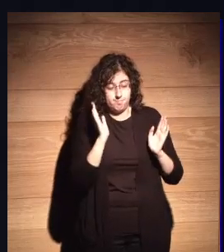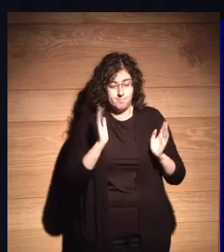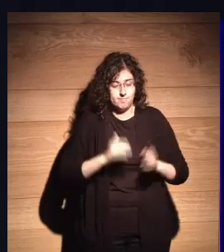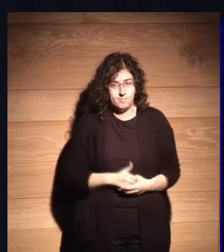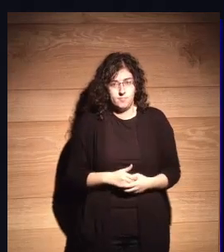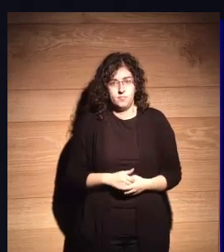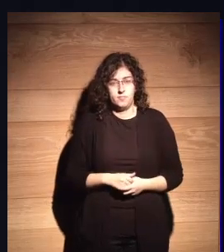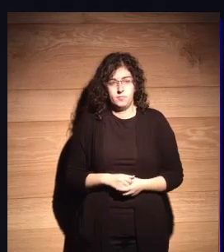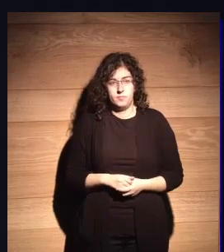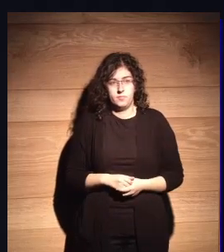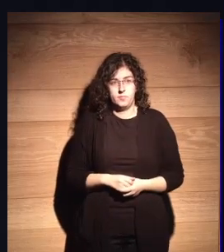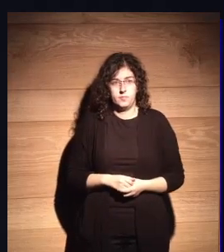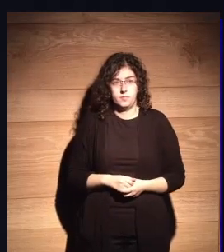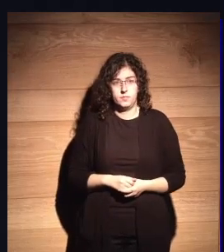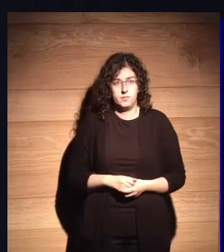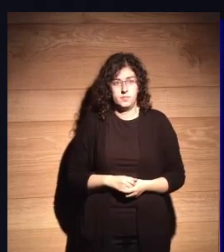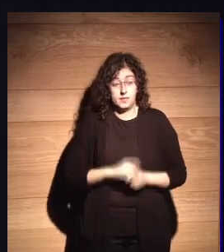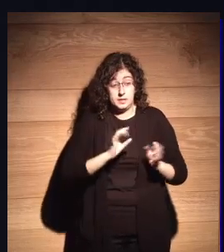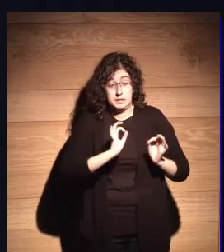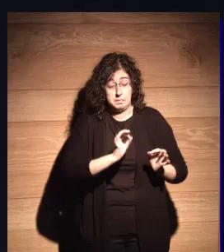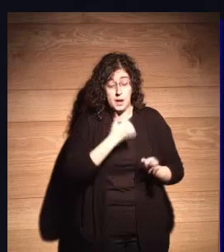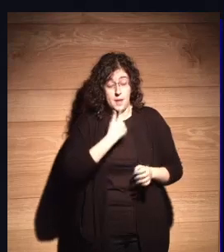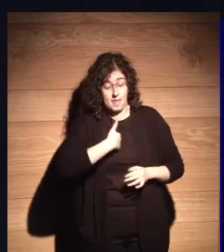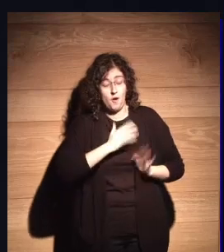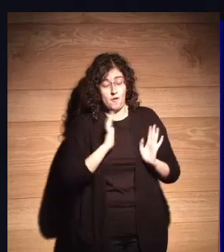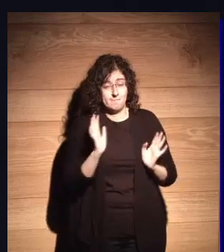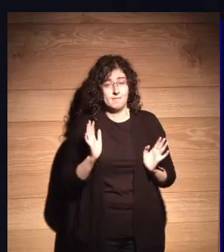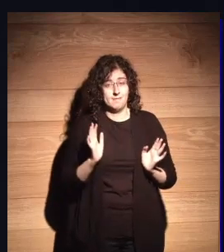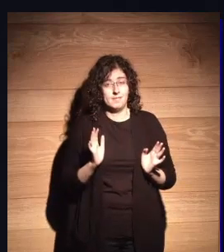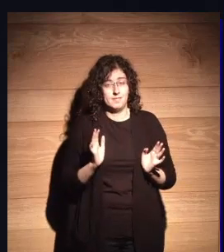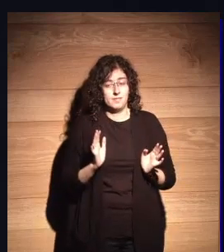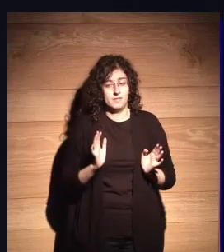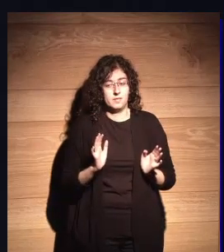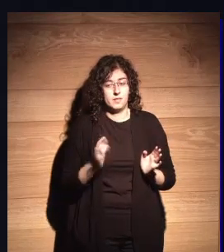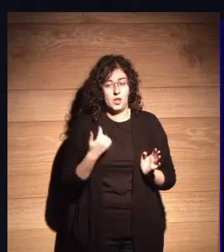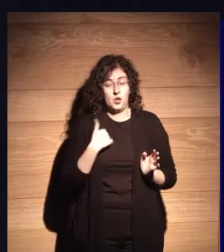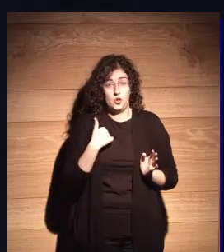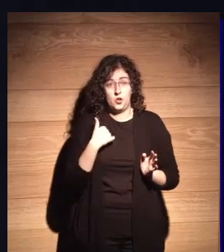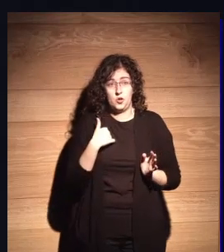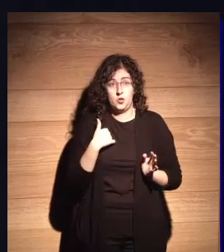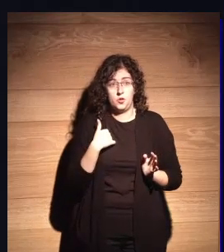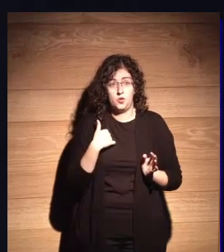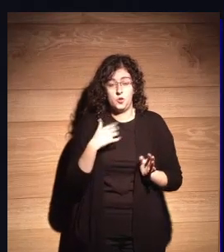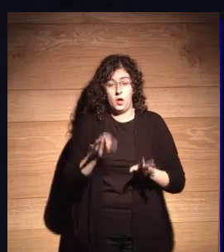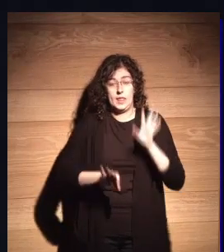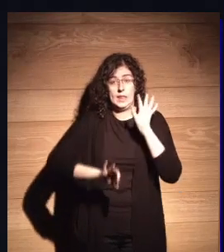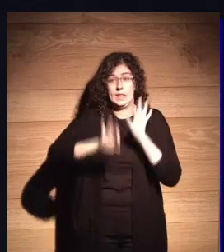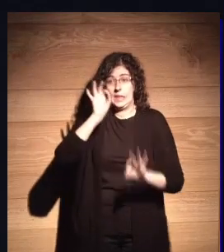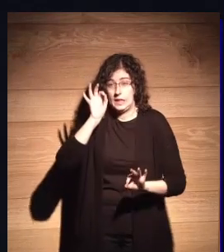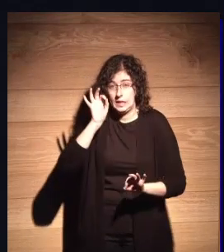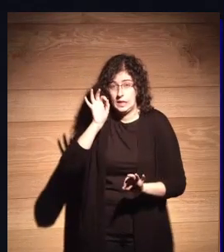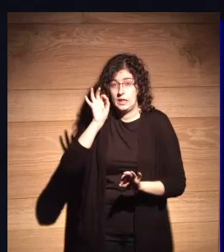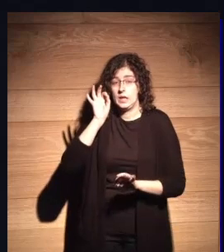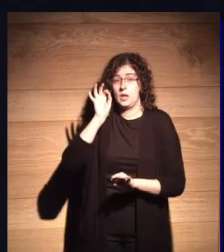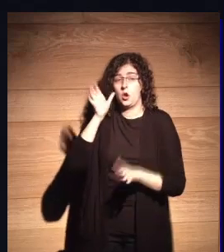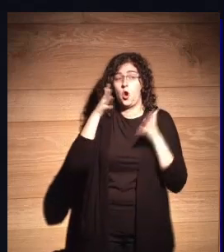to, and here I'm going to ignore his advice because, but I decided early